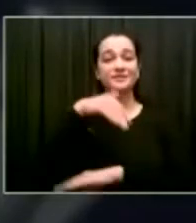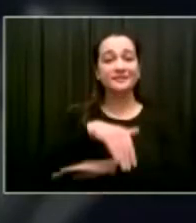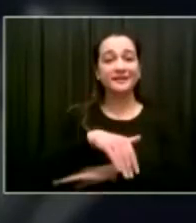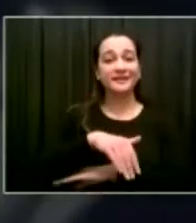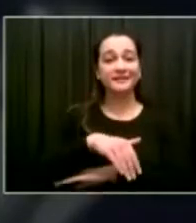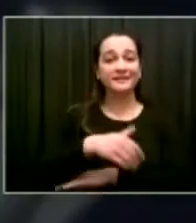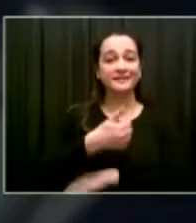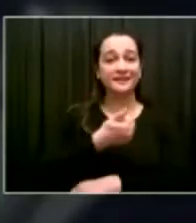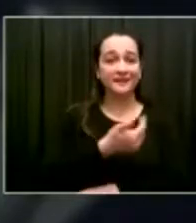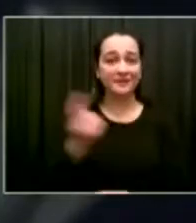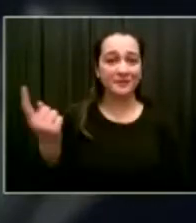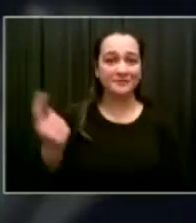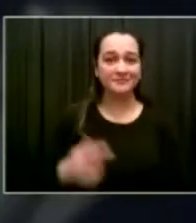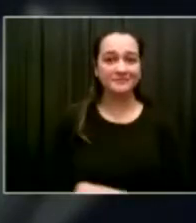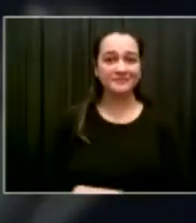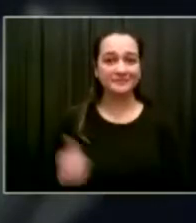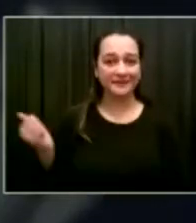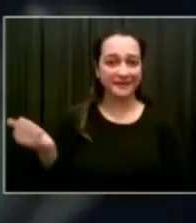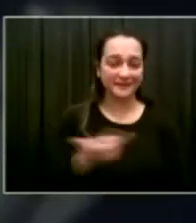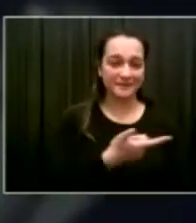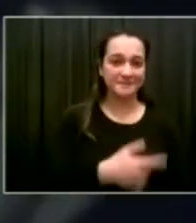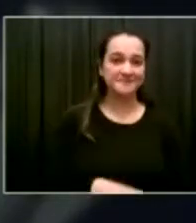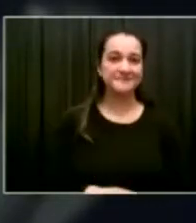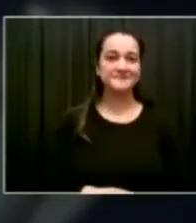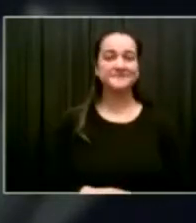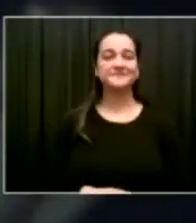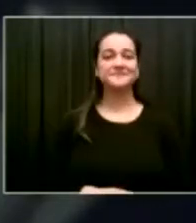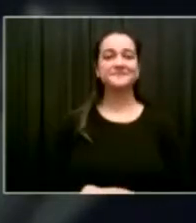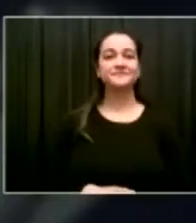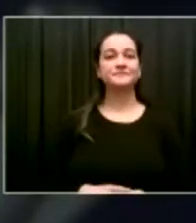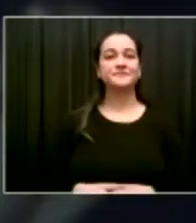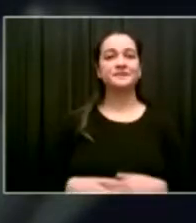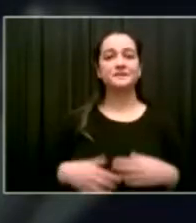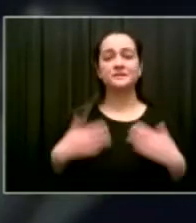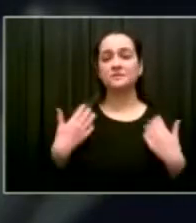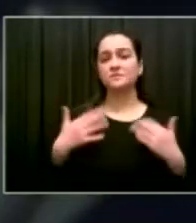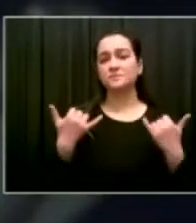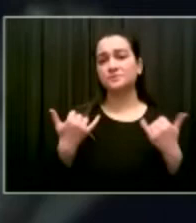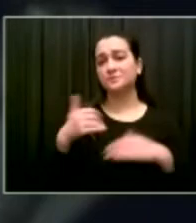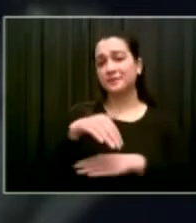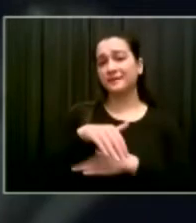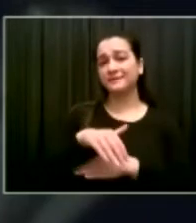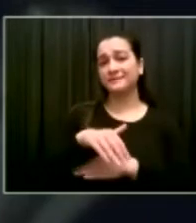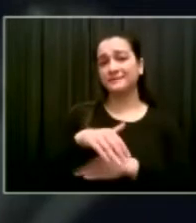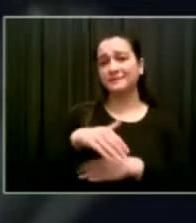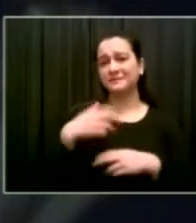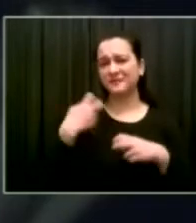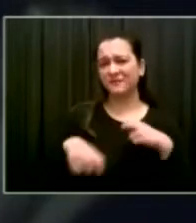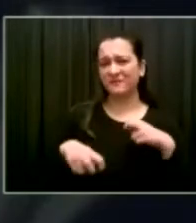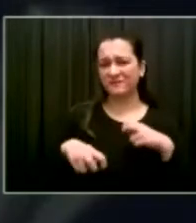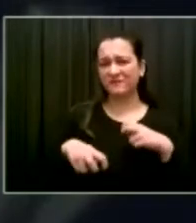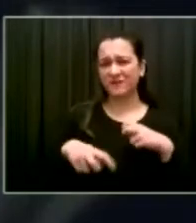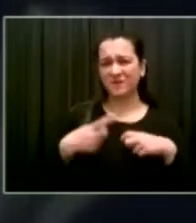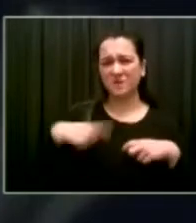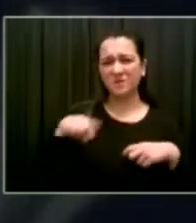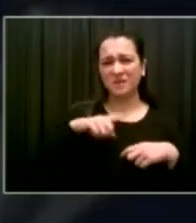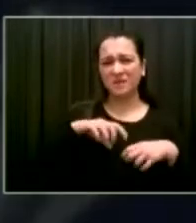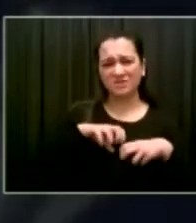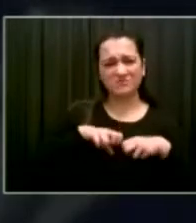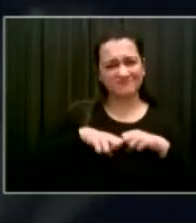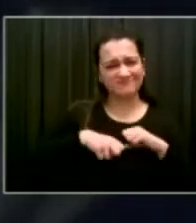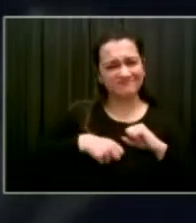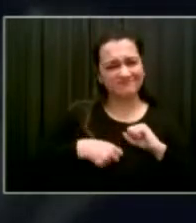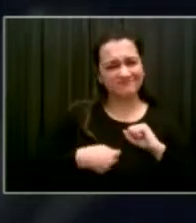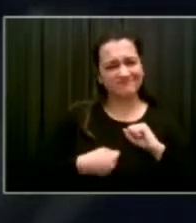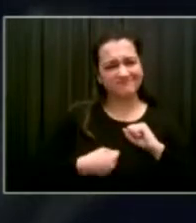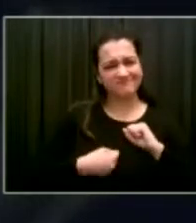This is a difficult night for so many families, but it is such an important one too. For all COVID has stolen from